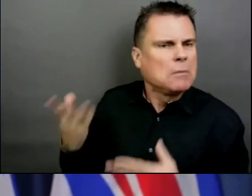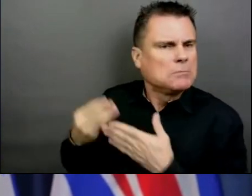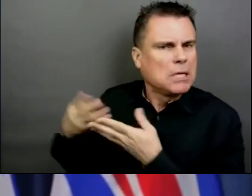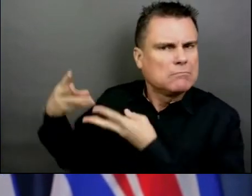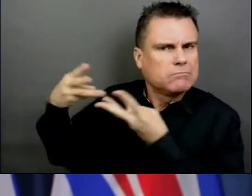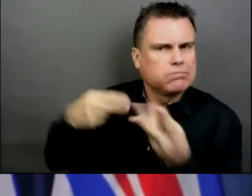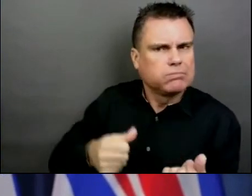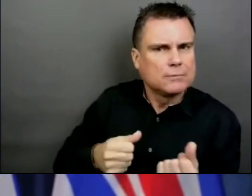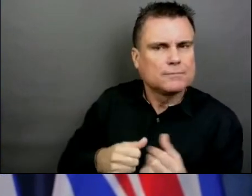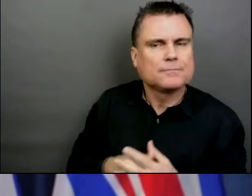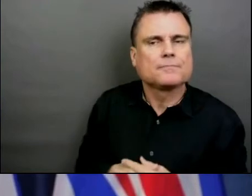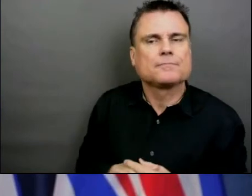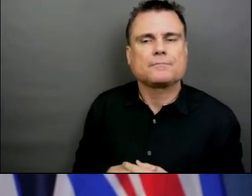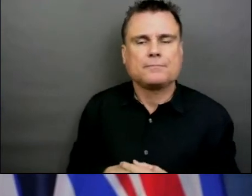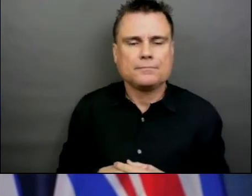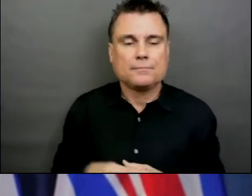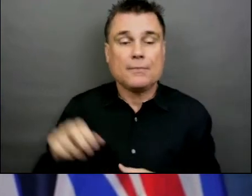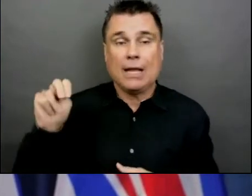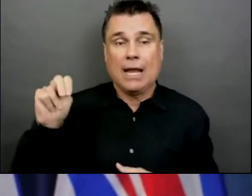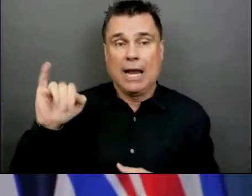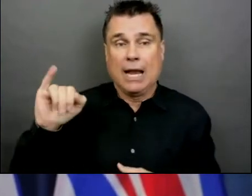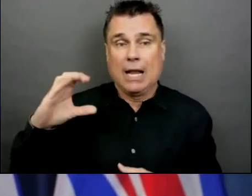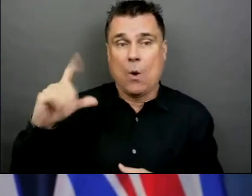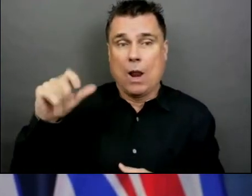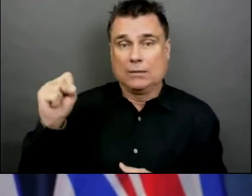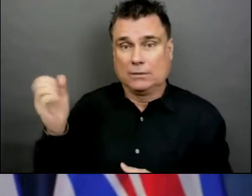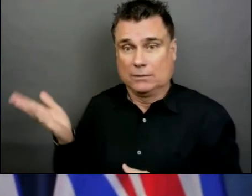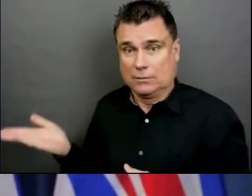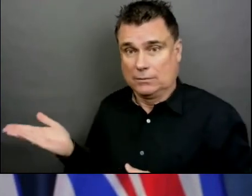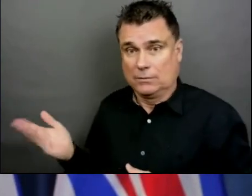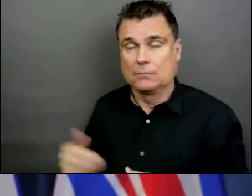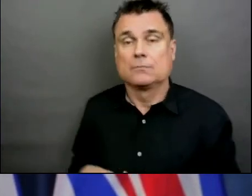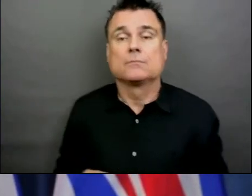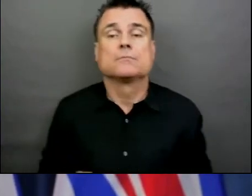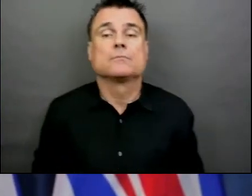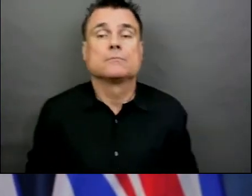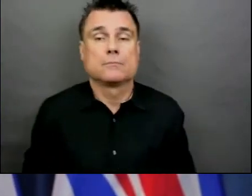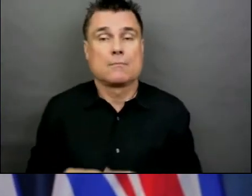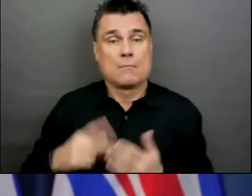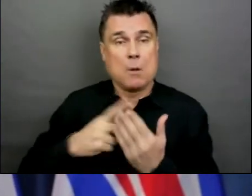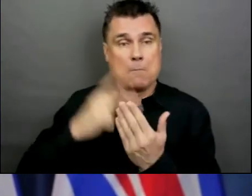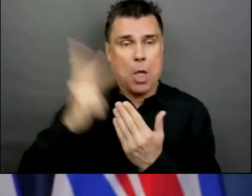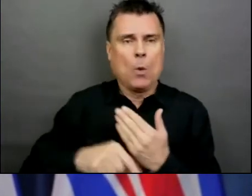we launched the program a year ago, we were intending